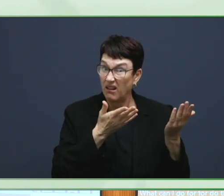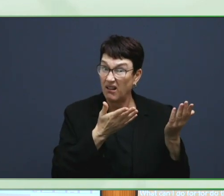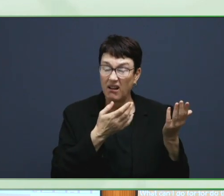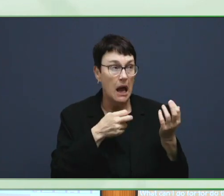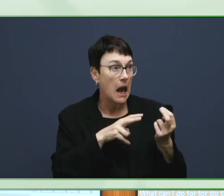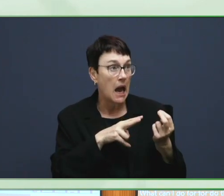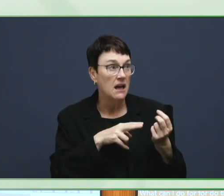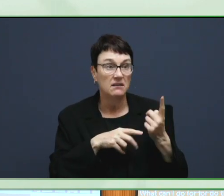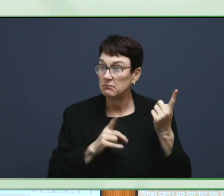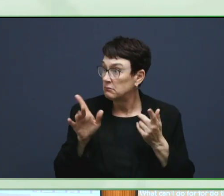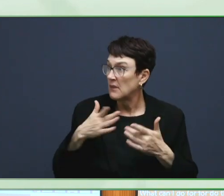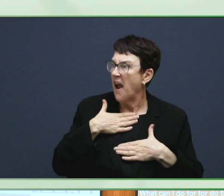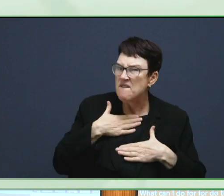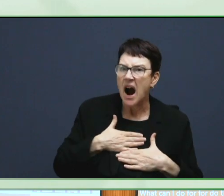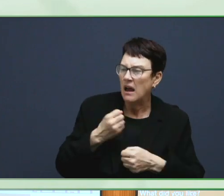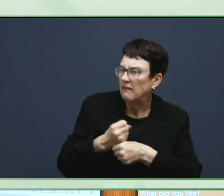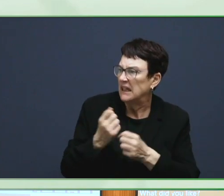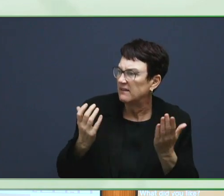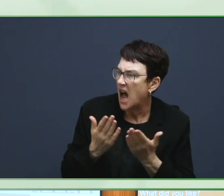like? Yes, I